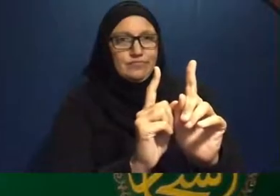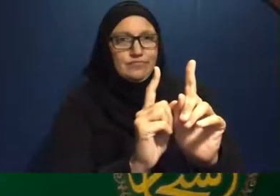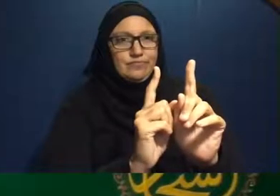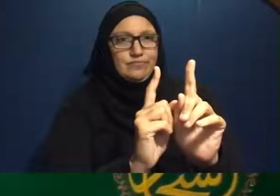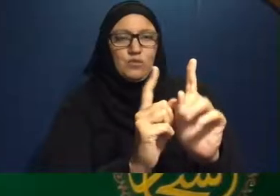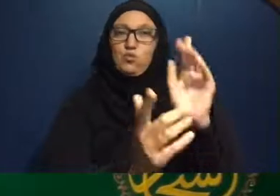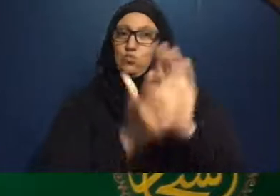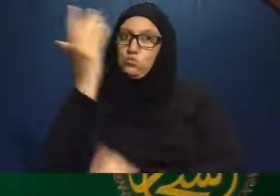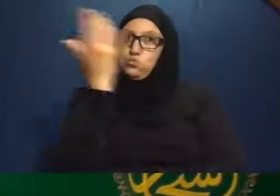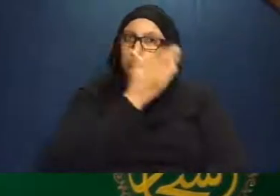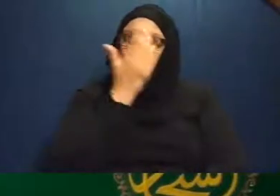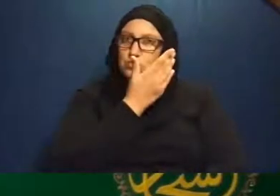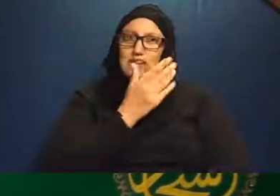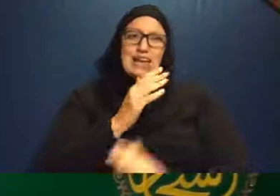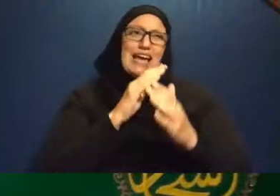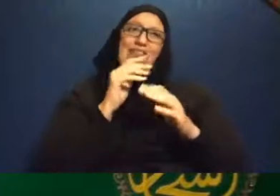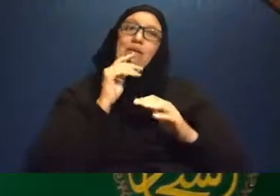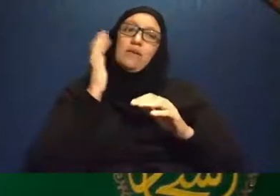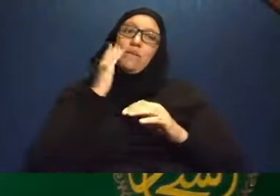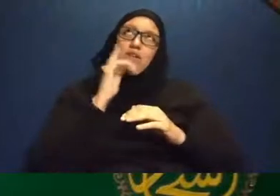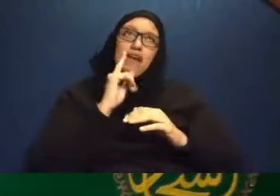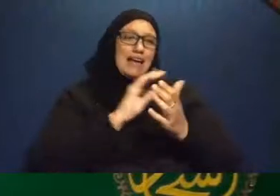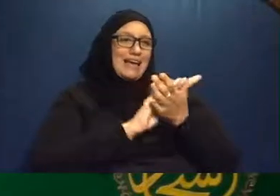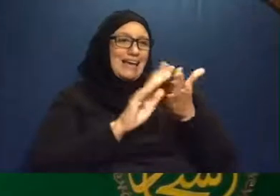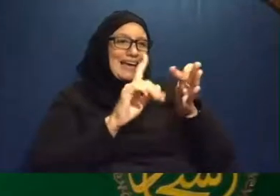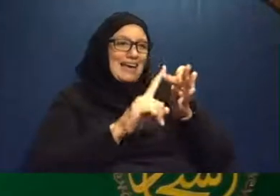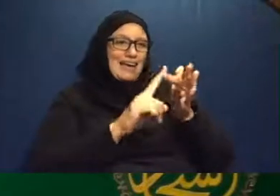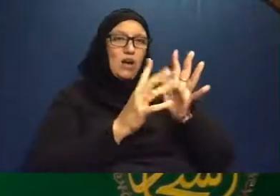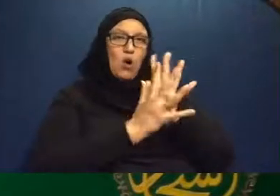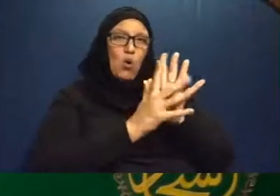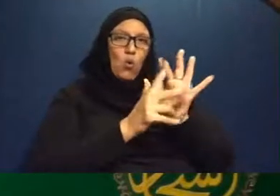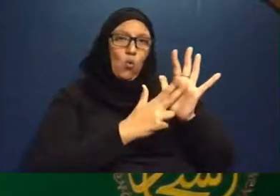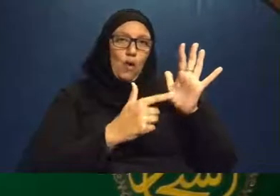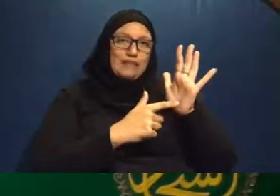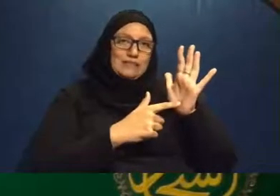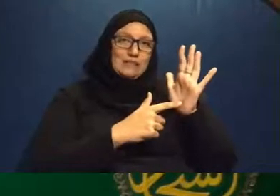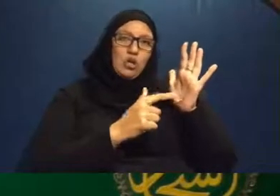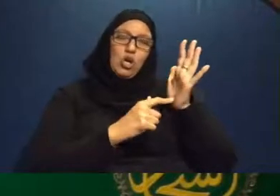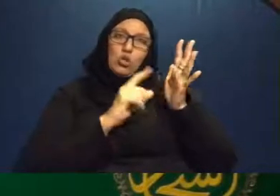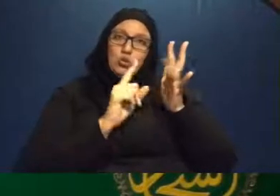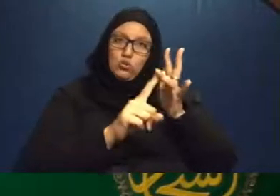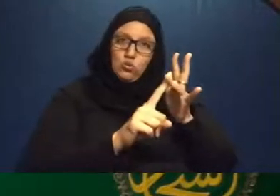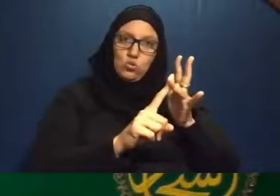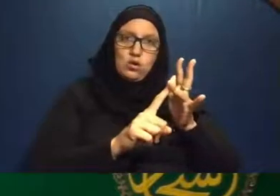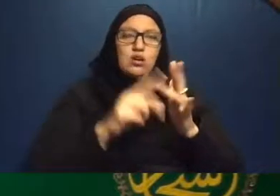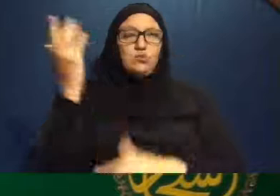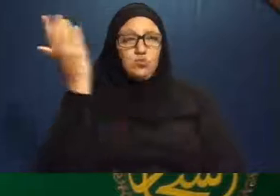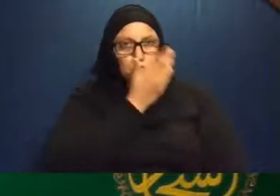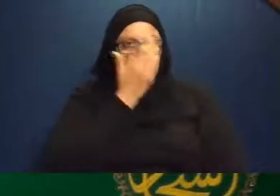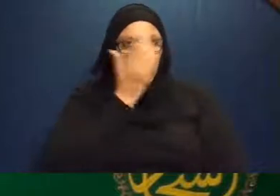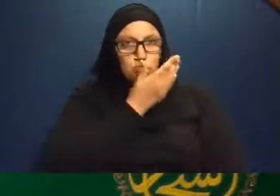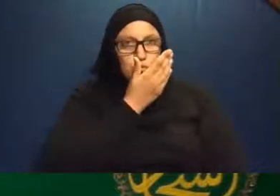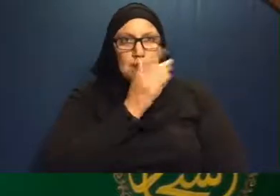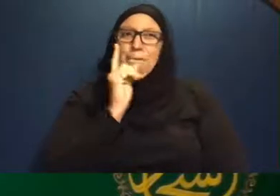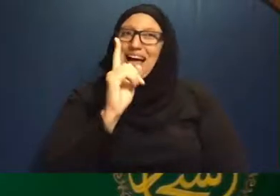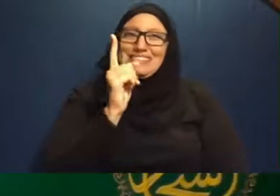are using the verb go in the past tense. He went to school or he is going to school. Sometimes the mother